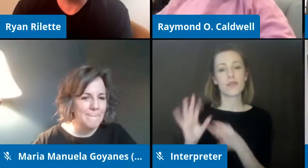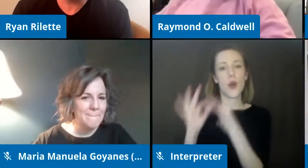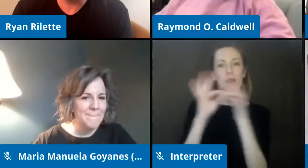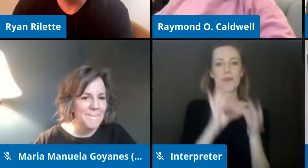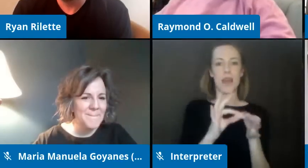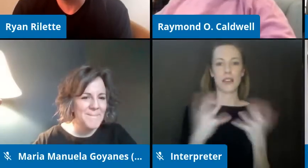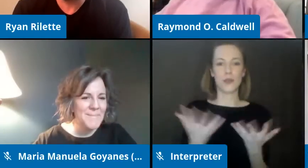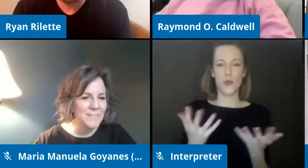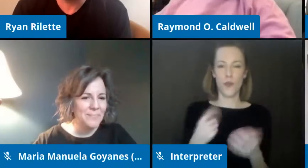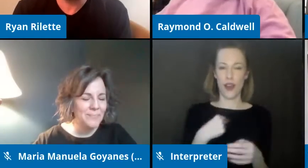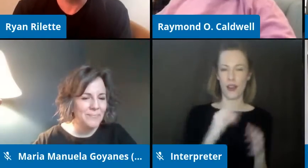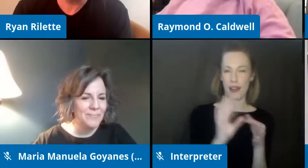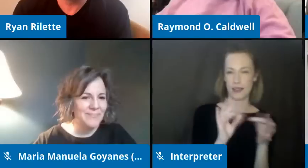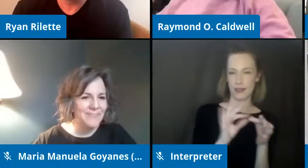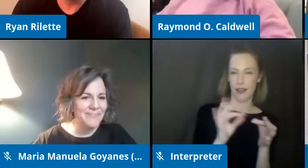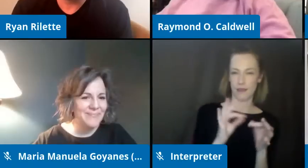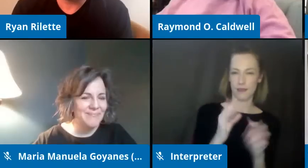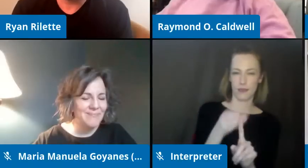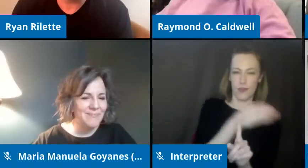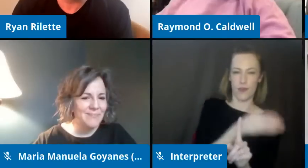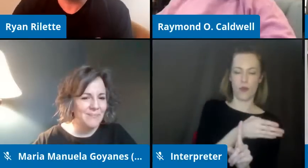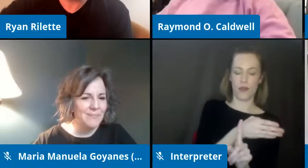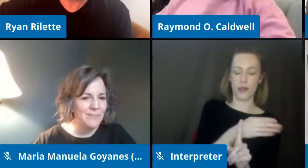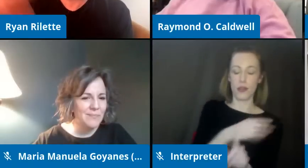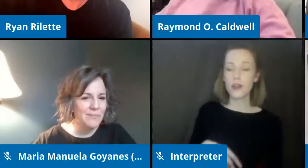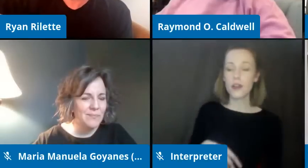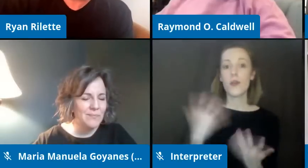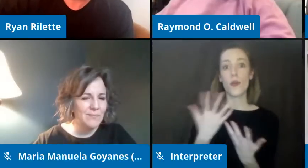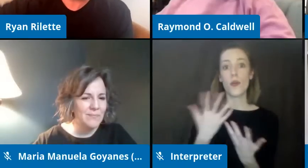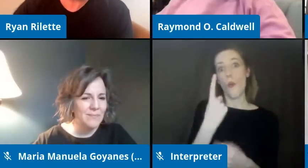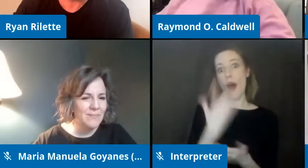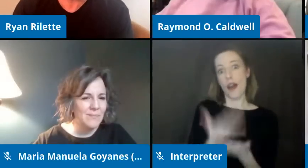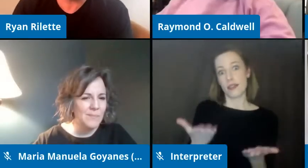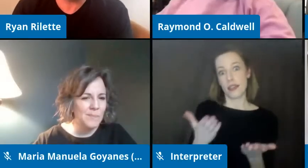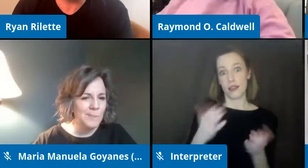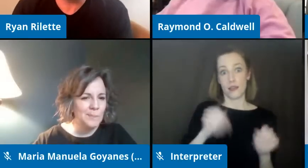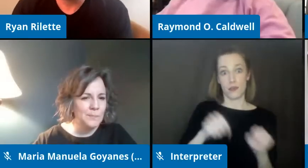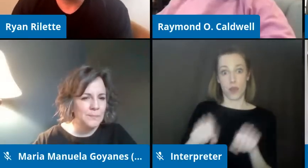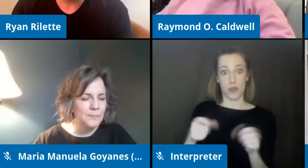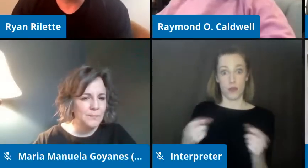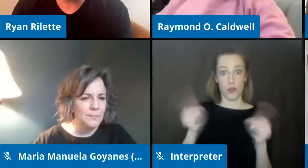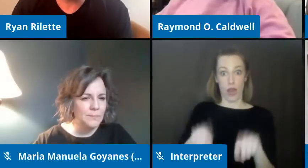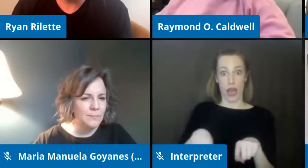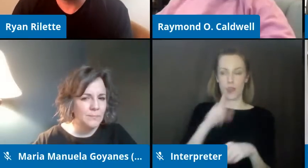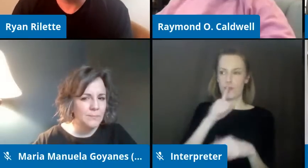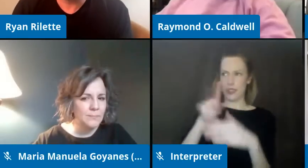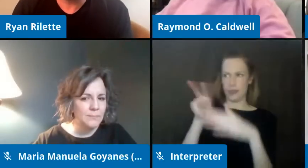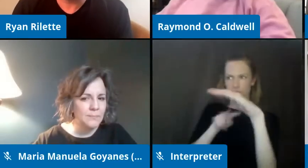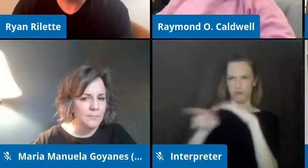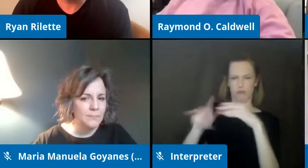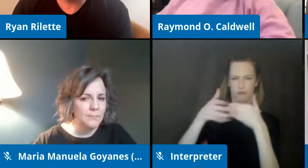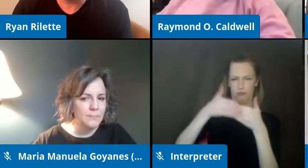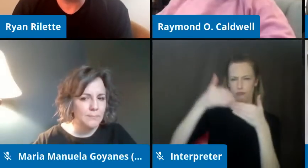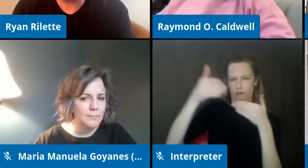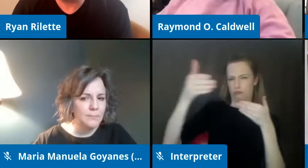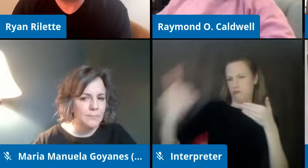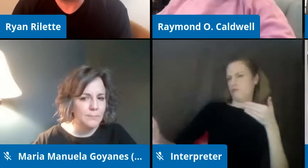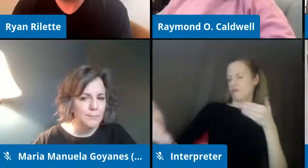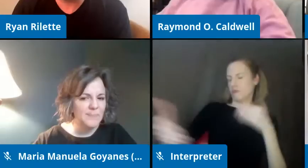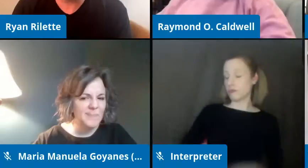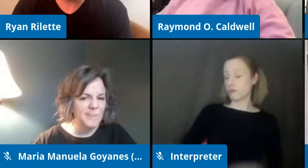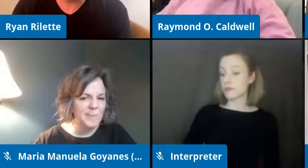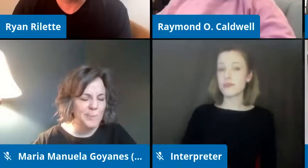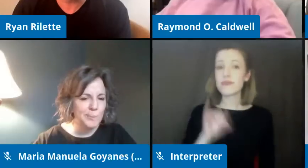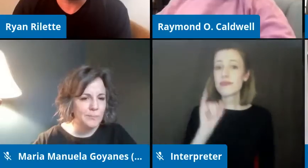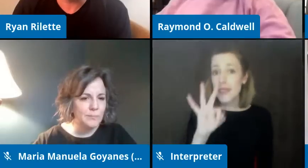really interesting things that could happen, just playing the sort of long, long game here, is that, you know, if older audience members who